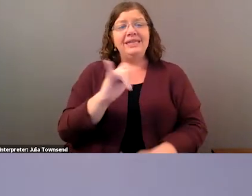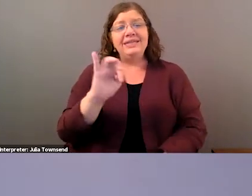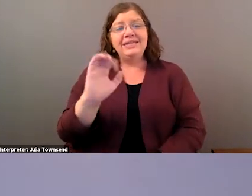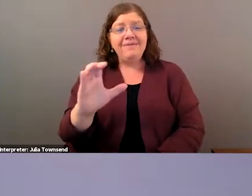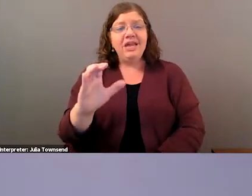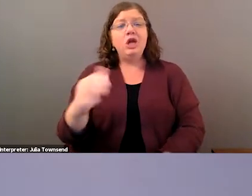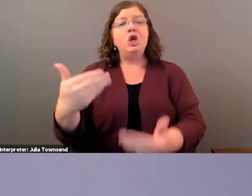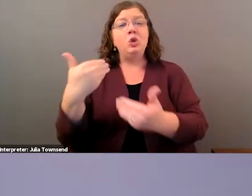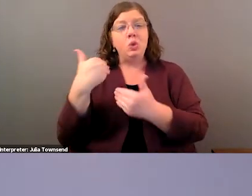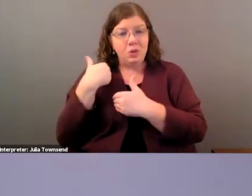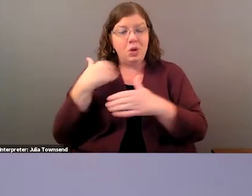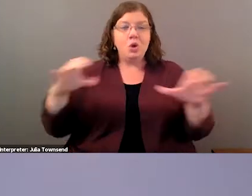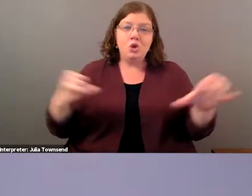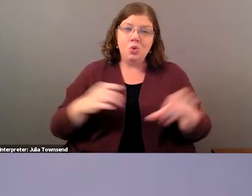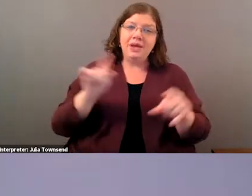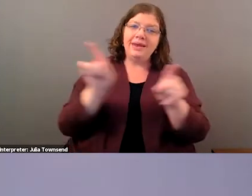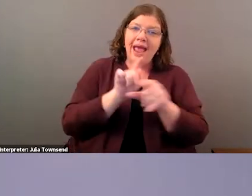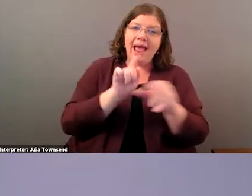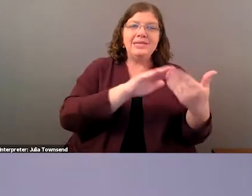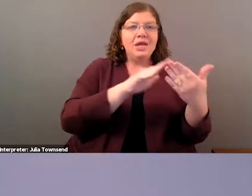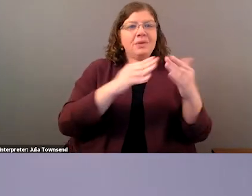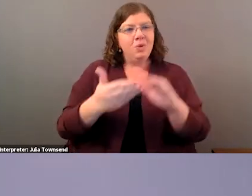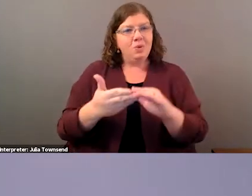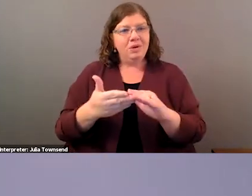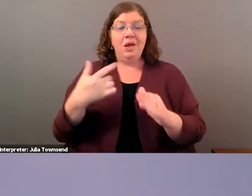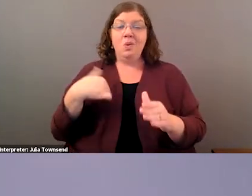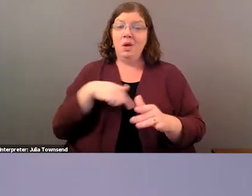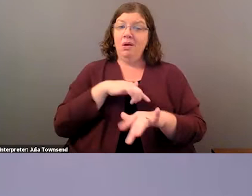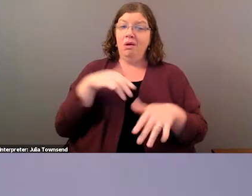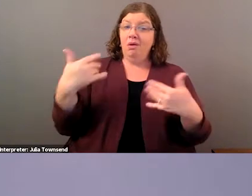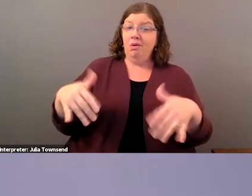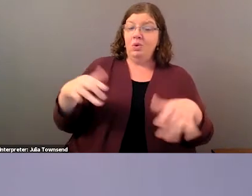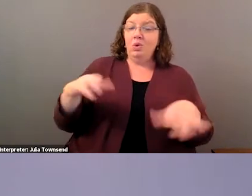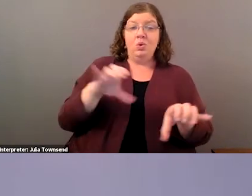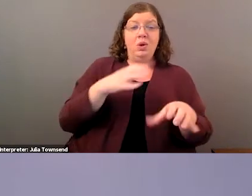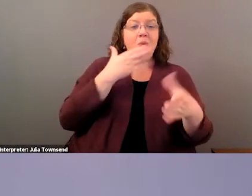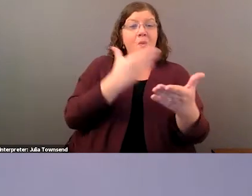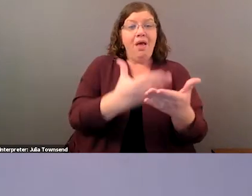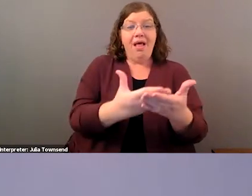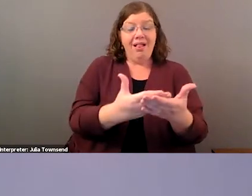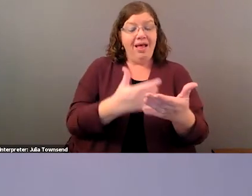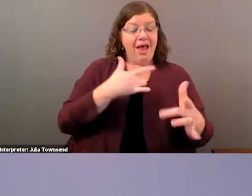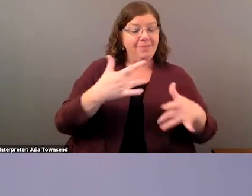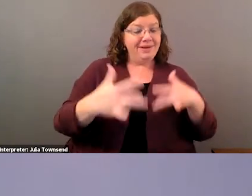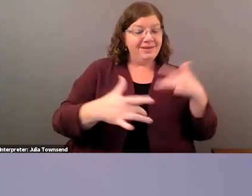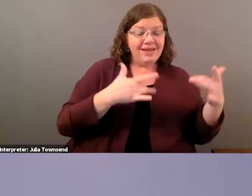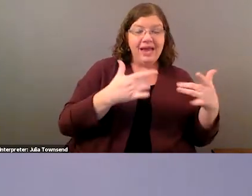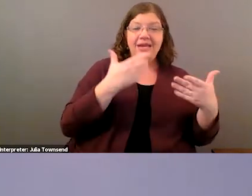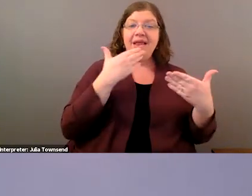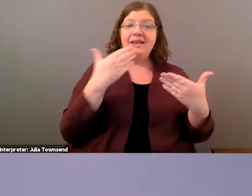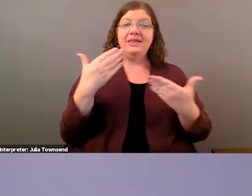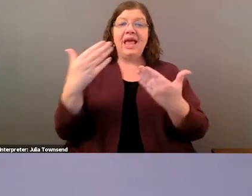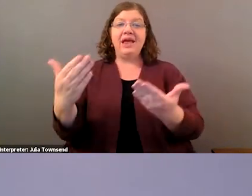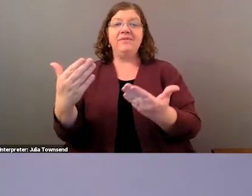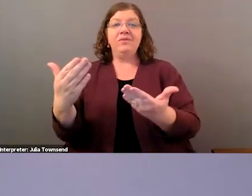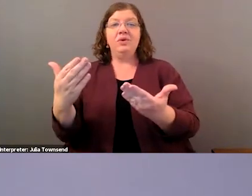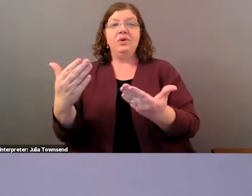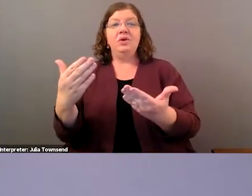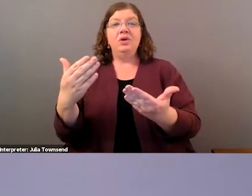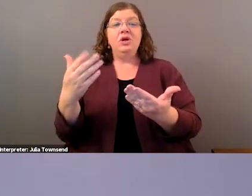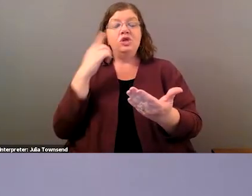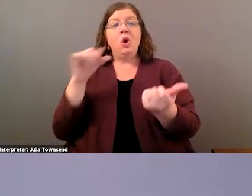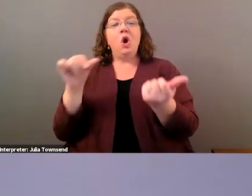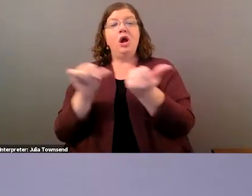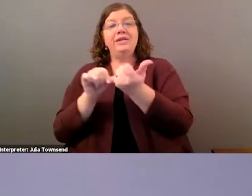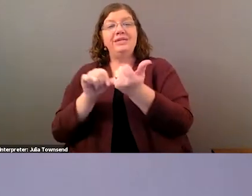We're really, doing very well. And I'm excited and thankful to our assistant